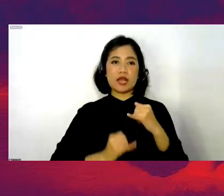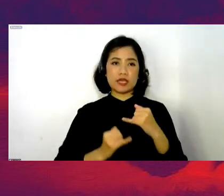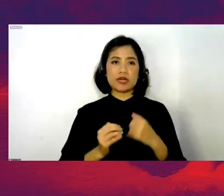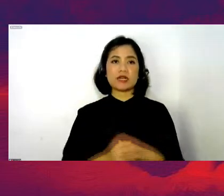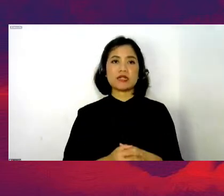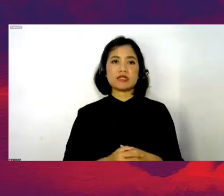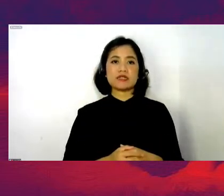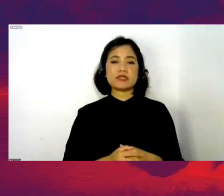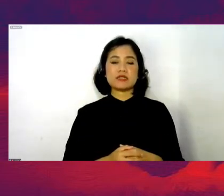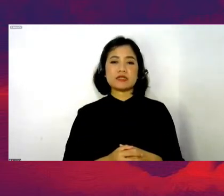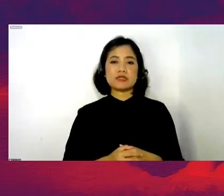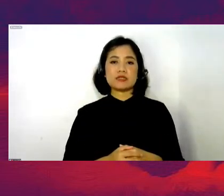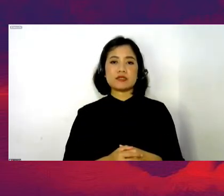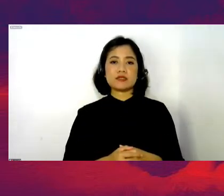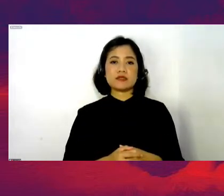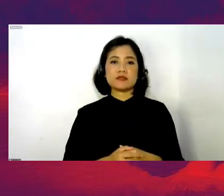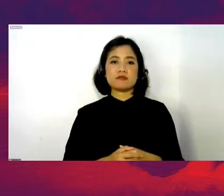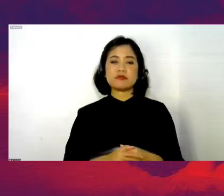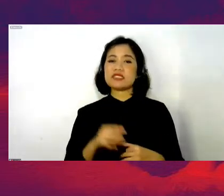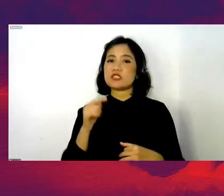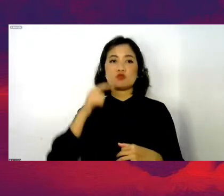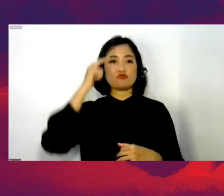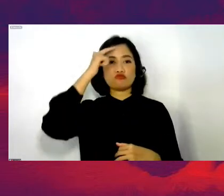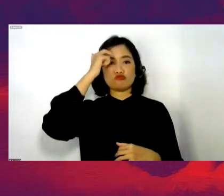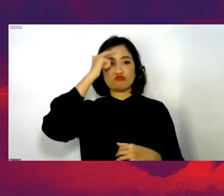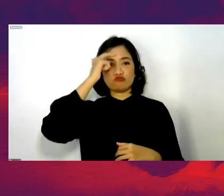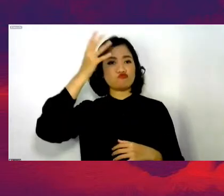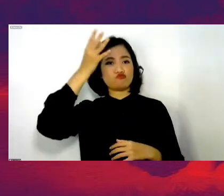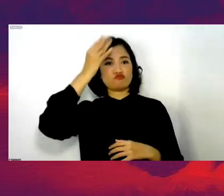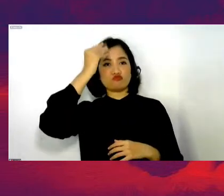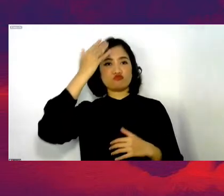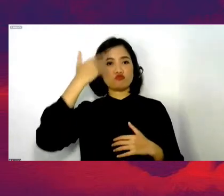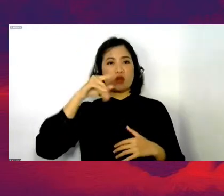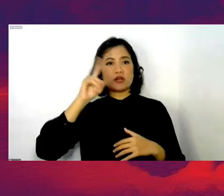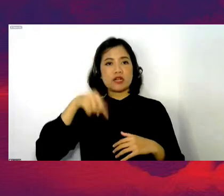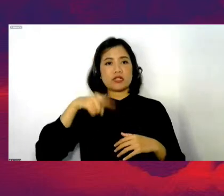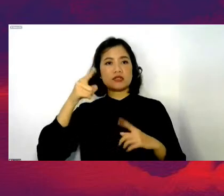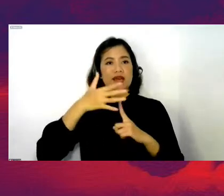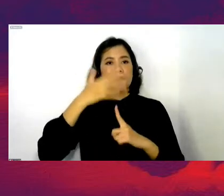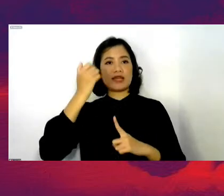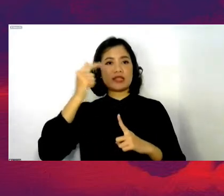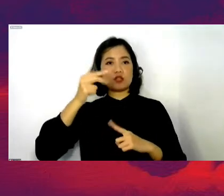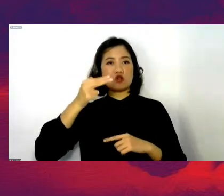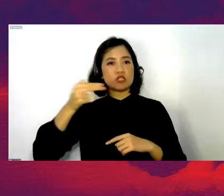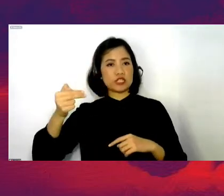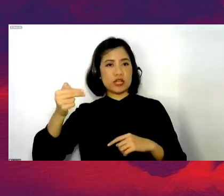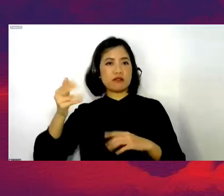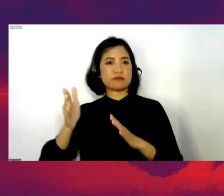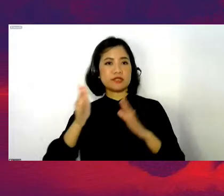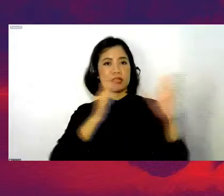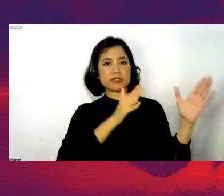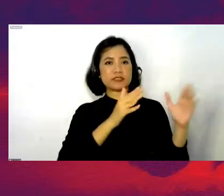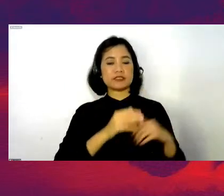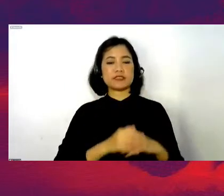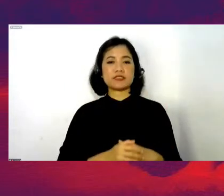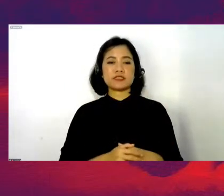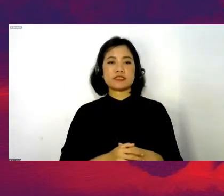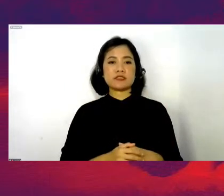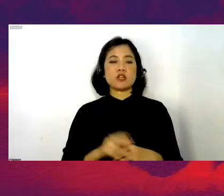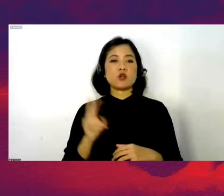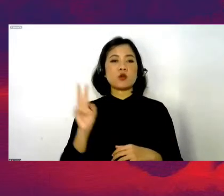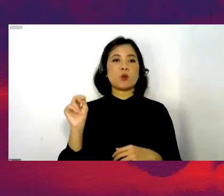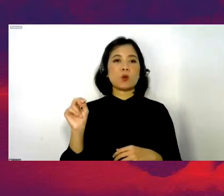time. Not the level. We can have 20% poverty, doesn't matter. Pak Bambang become the minister, and then my target